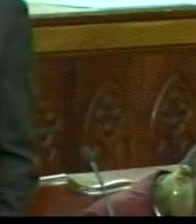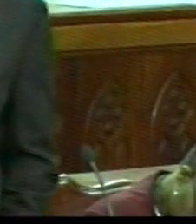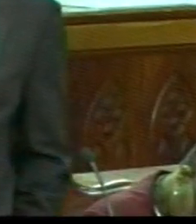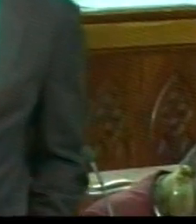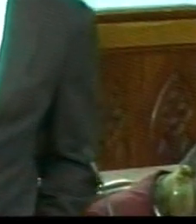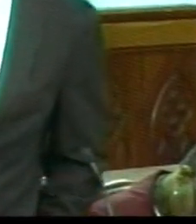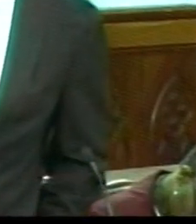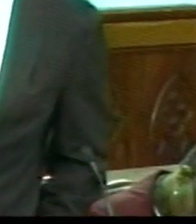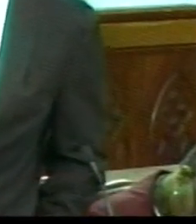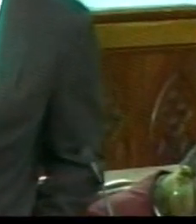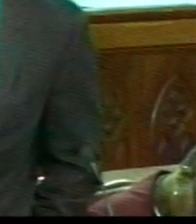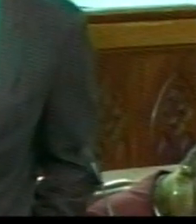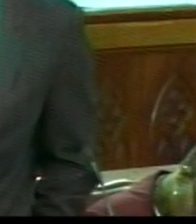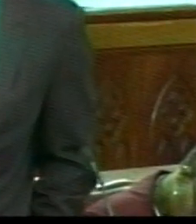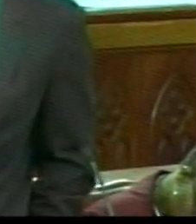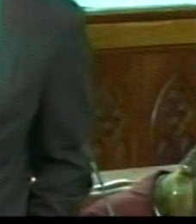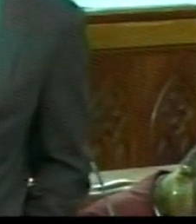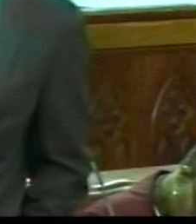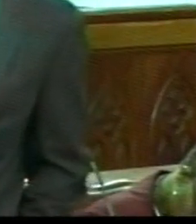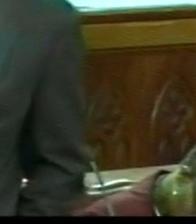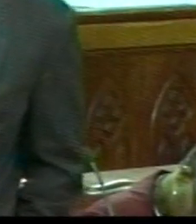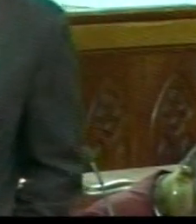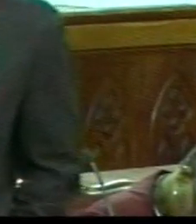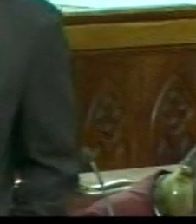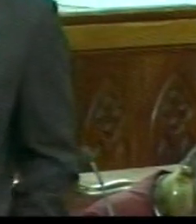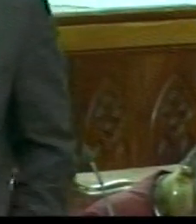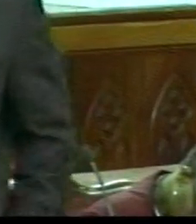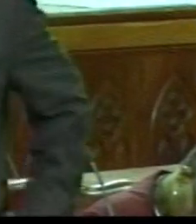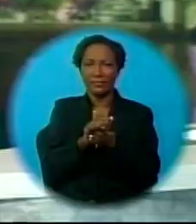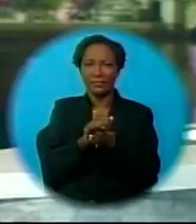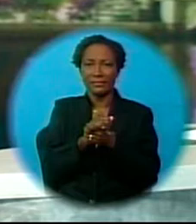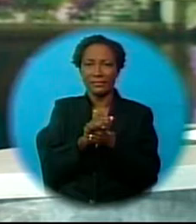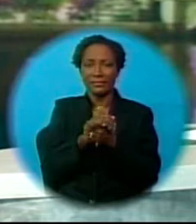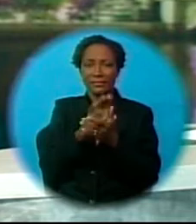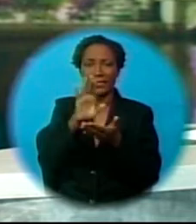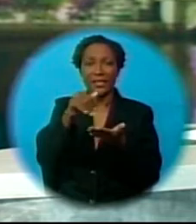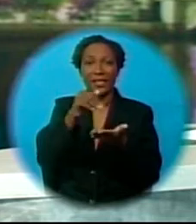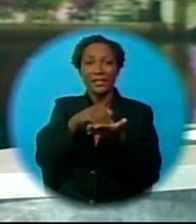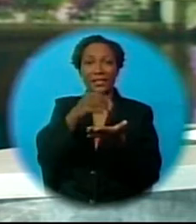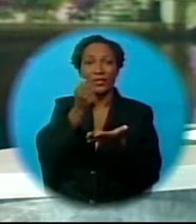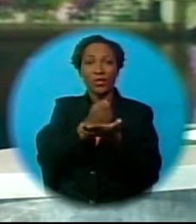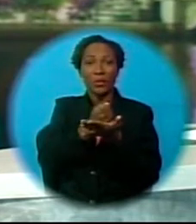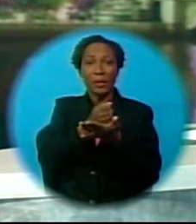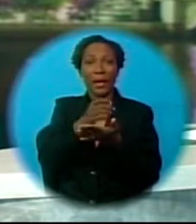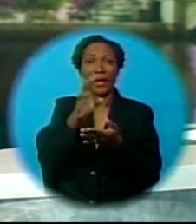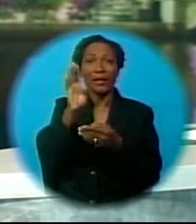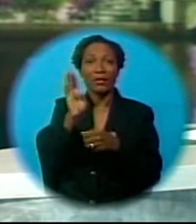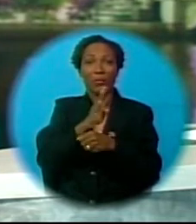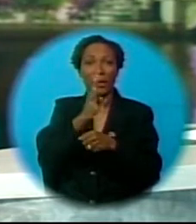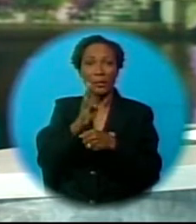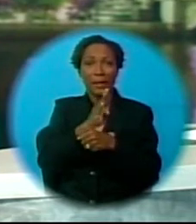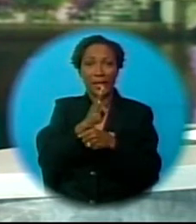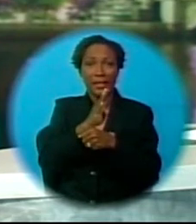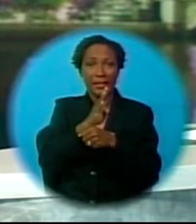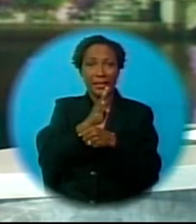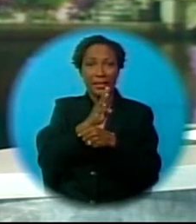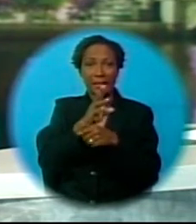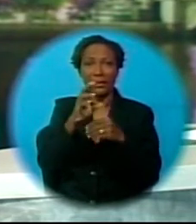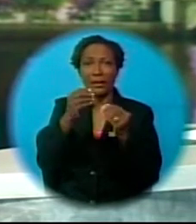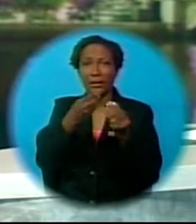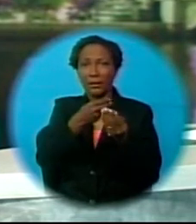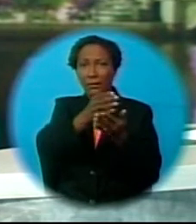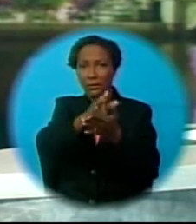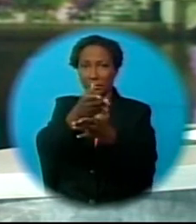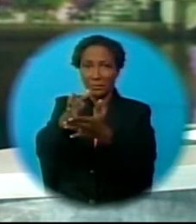opposition to the international treaties that we have signed. The Central Bank of Barbados issued $90 million